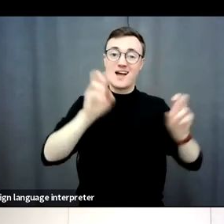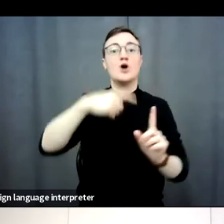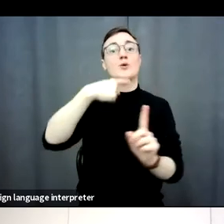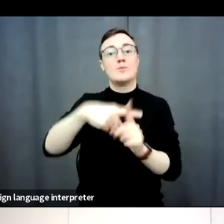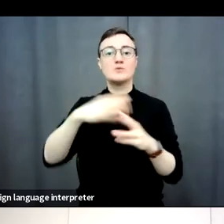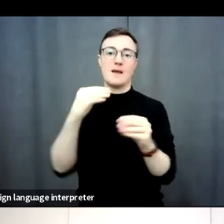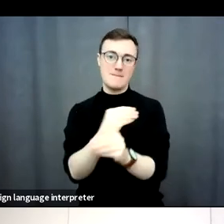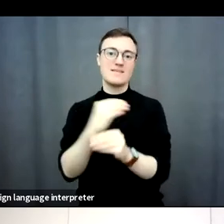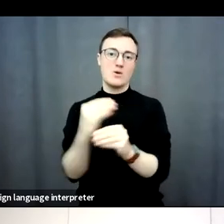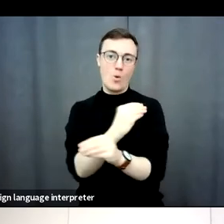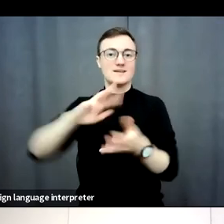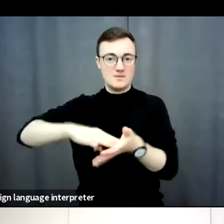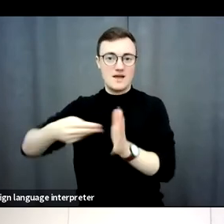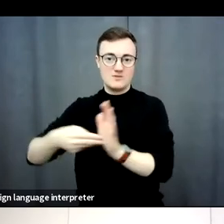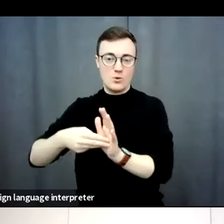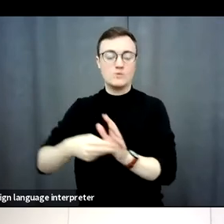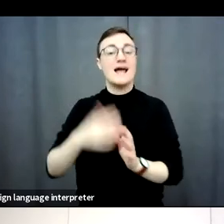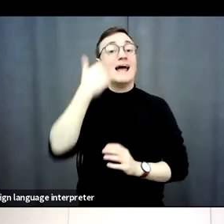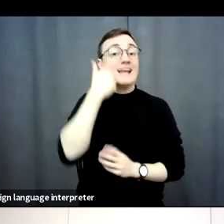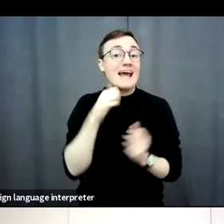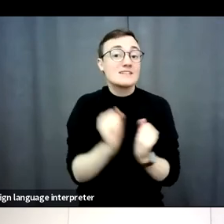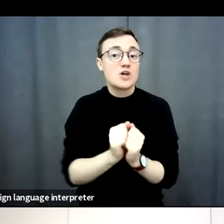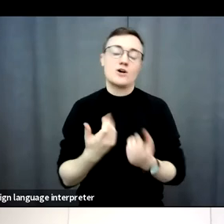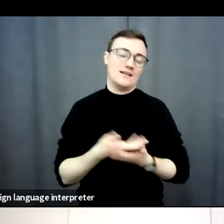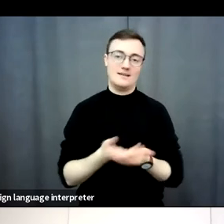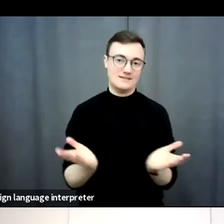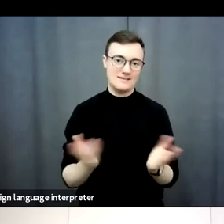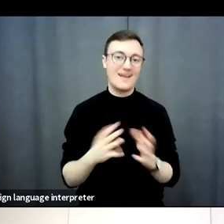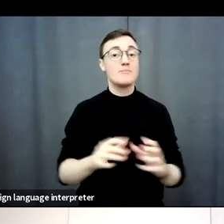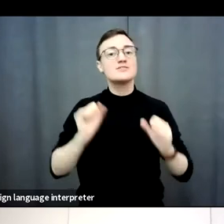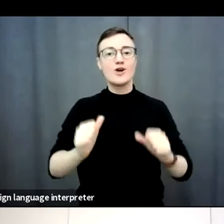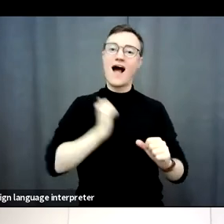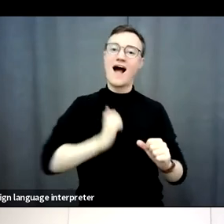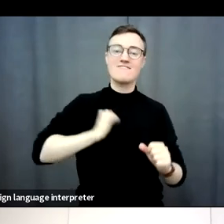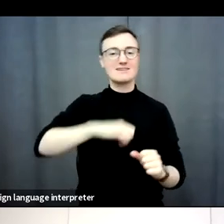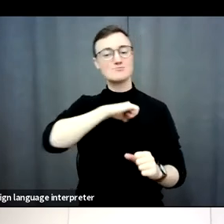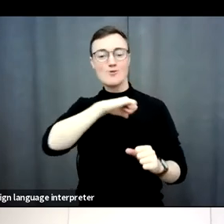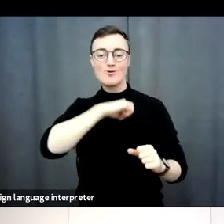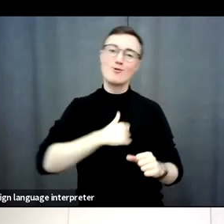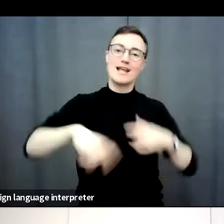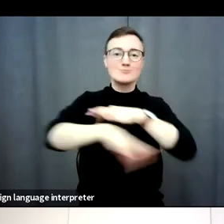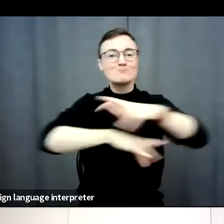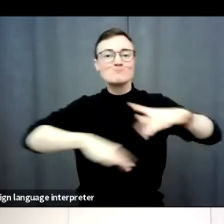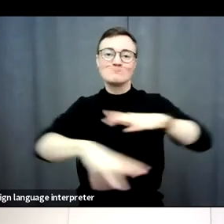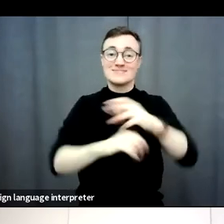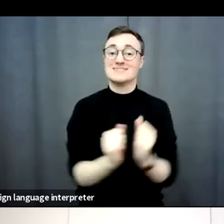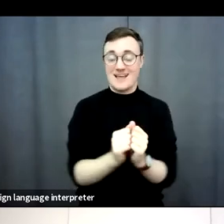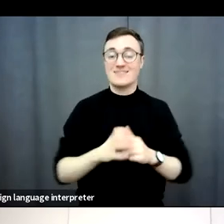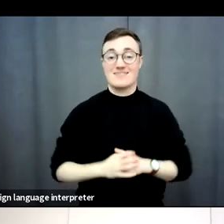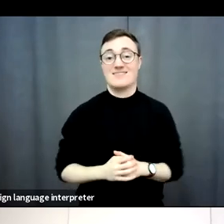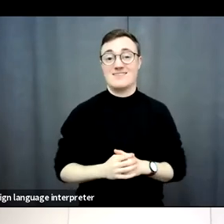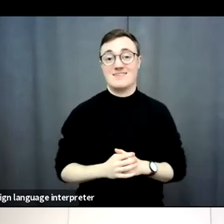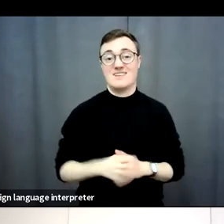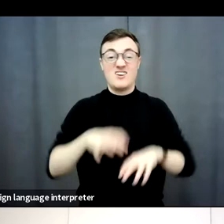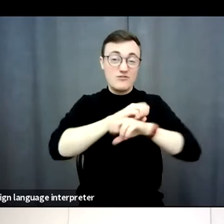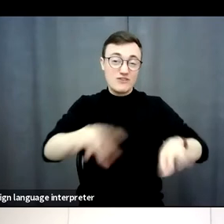toy, but should be used in a playful way. As Lego bricks are well known for many